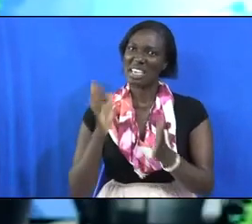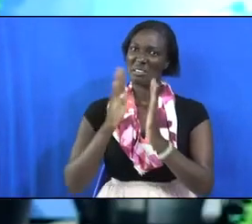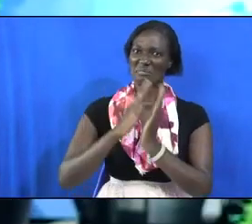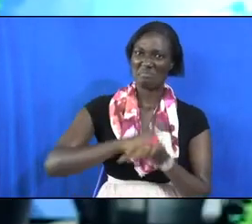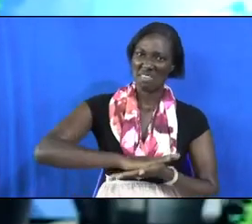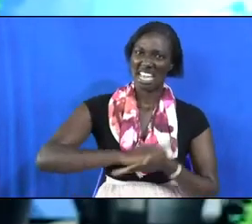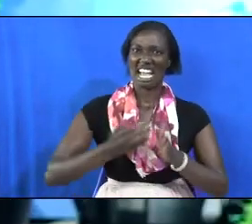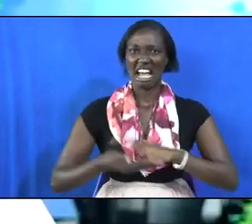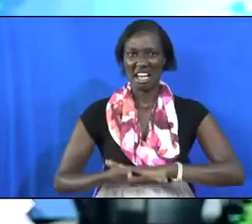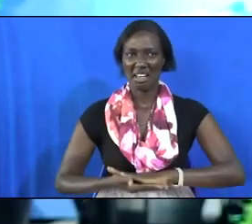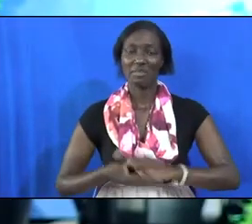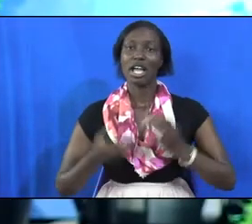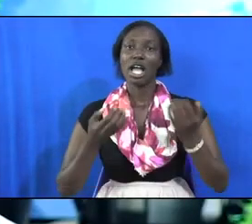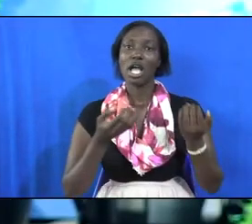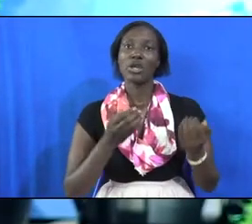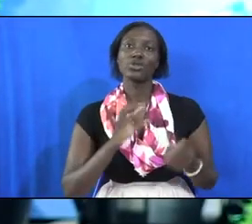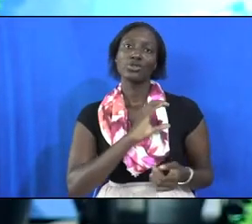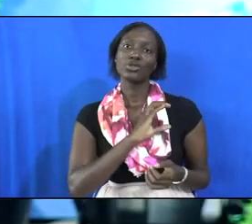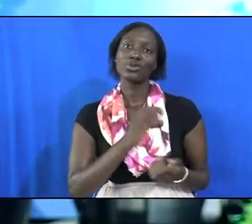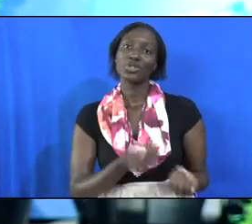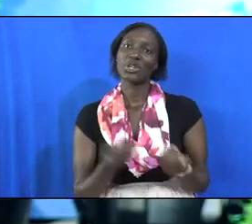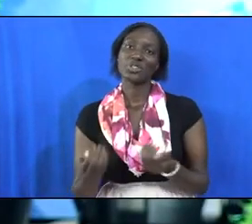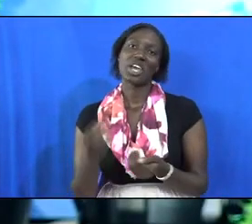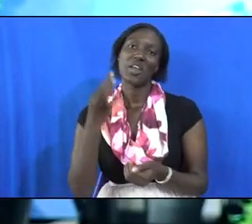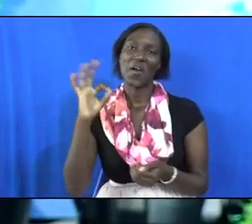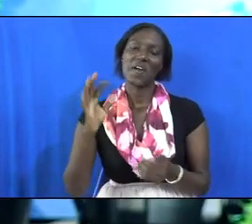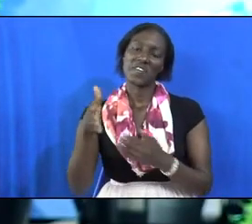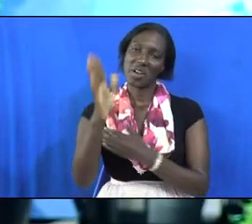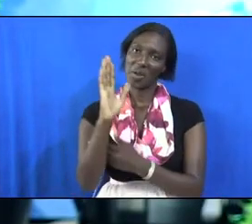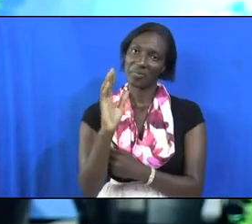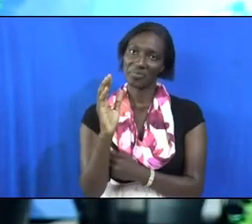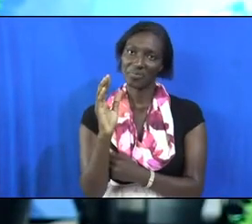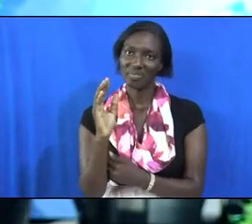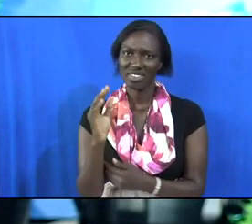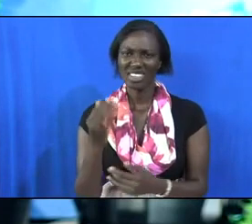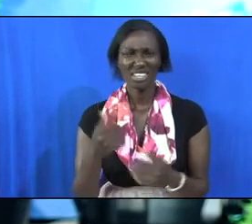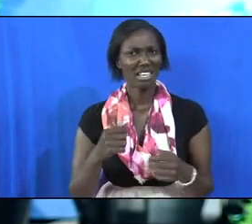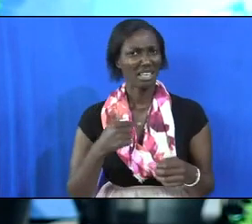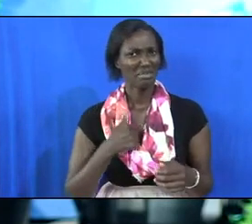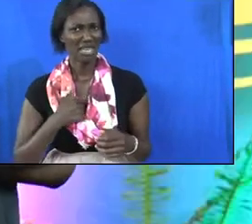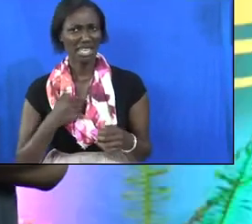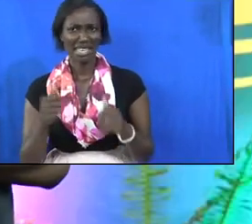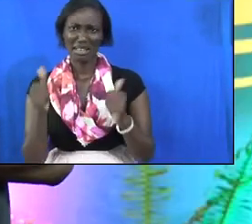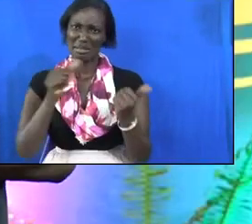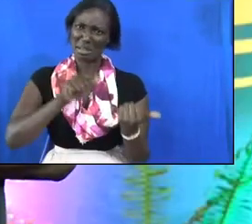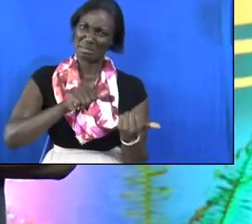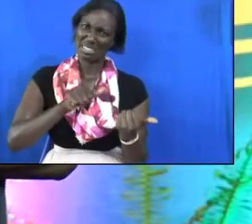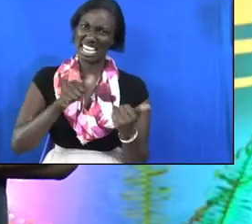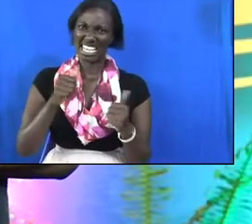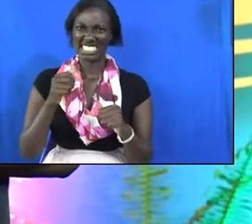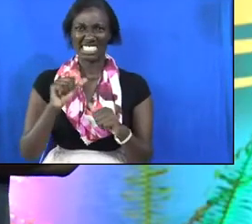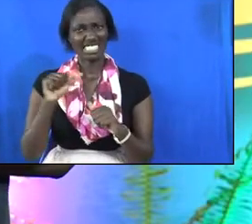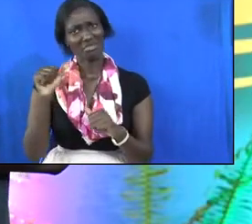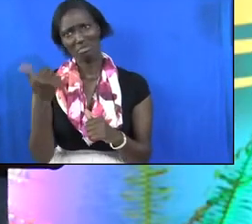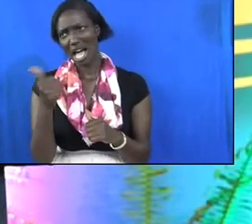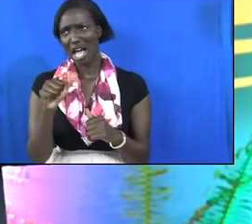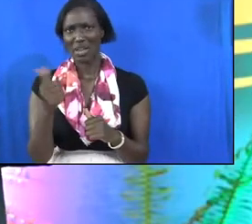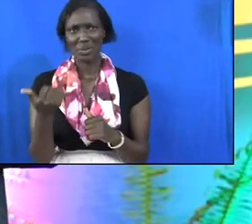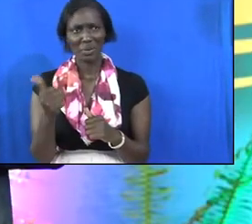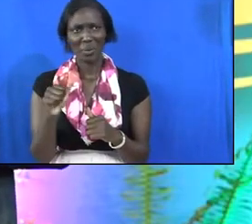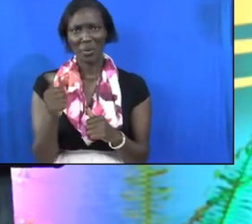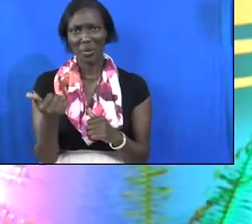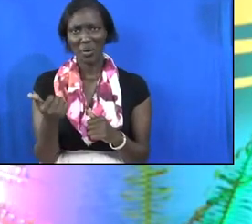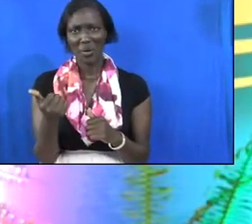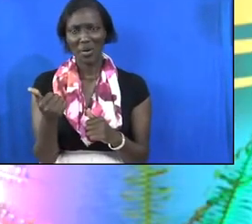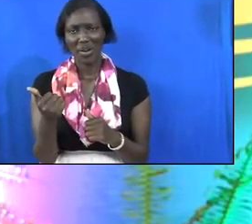I still believe and belong to Jesus even before I am not baptized? Yes, son. And boys